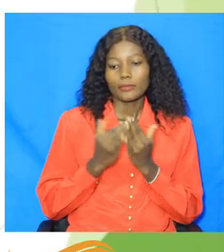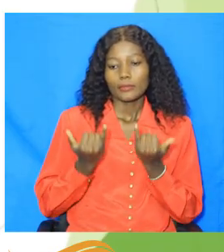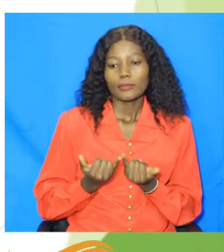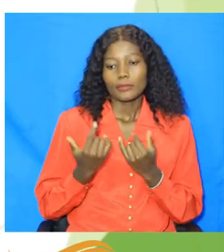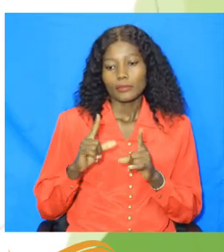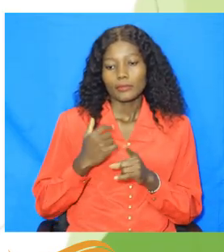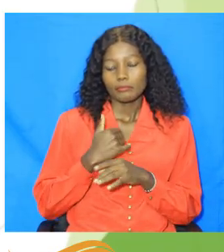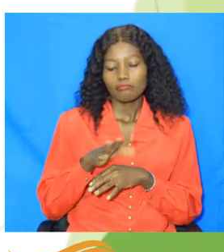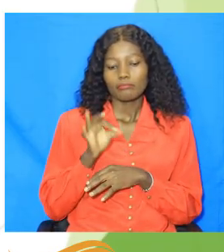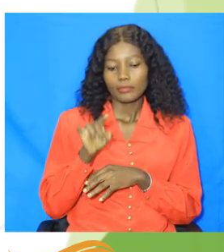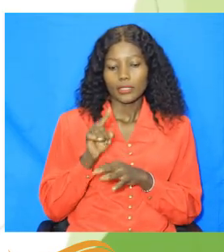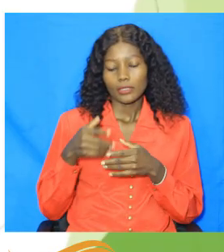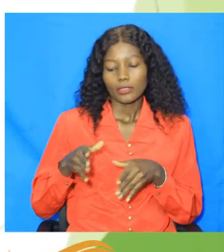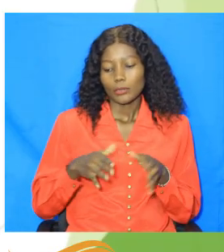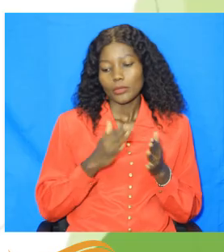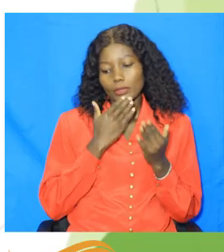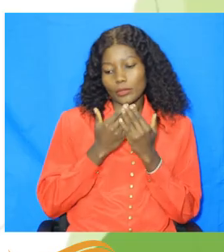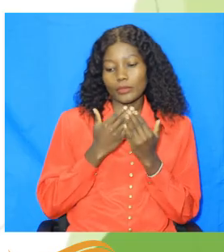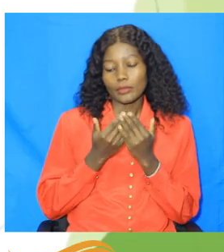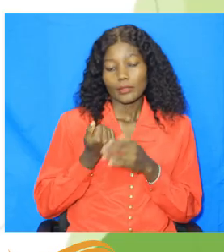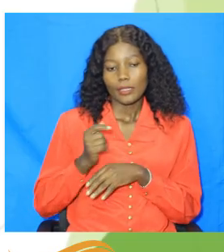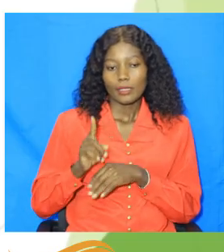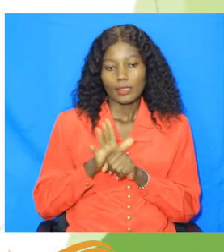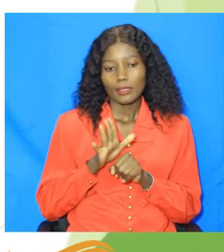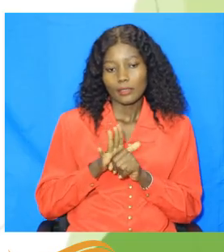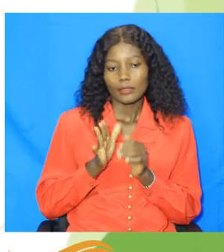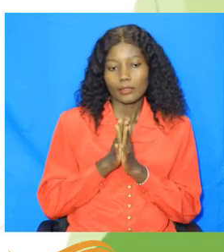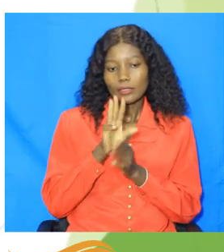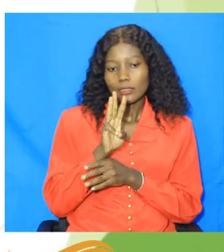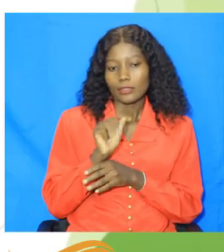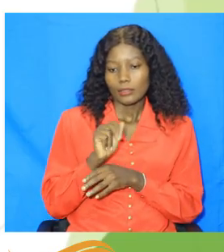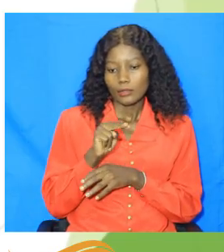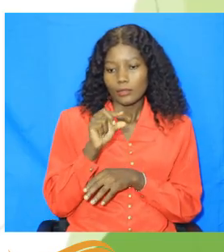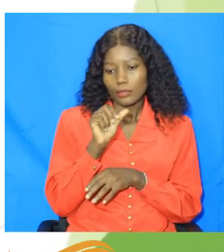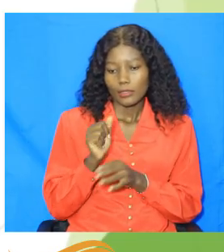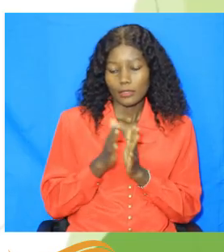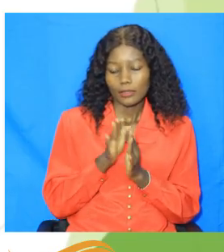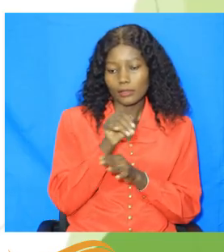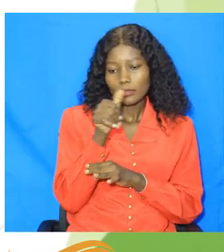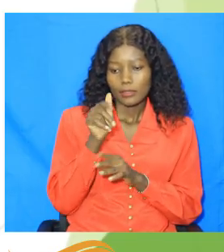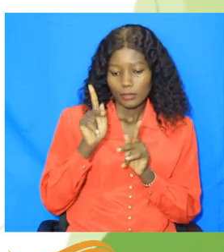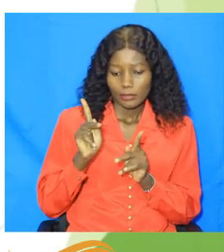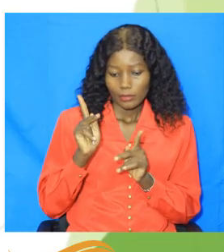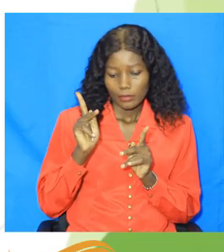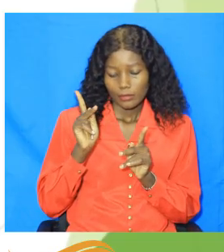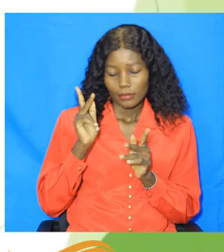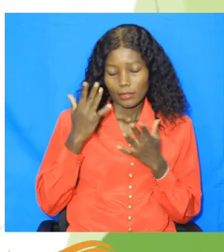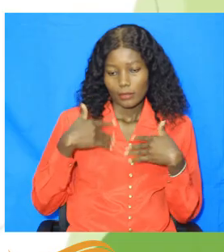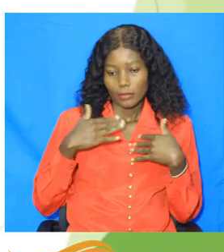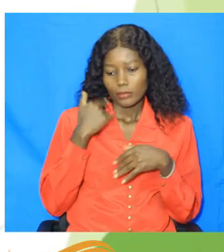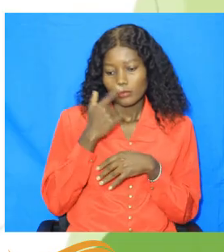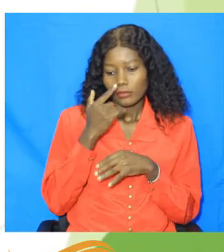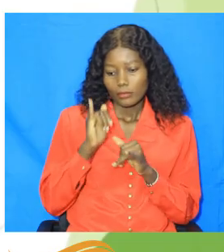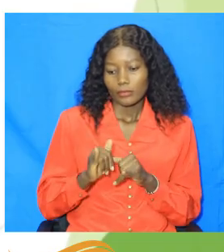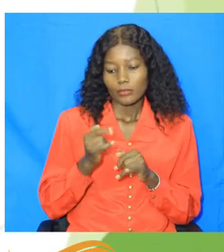to thank her in absentia, and again thank Wanga and the rest of the participants who have stayed with us since